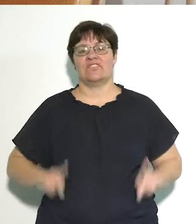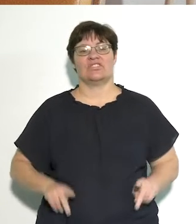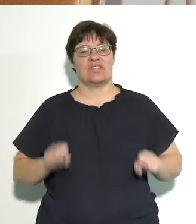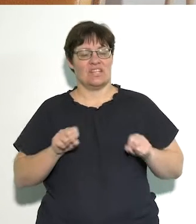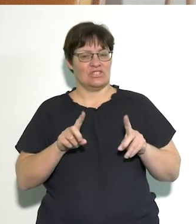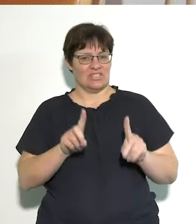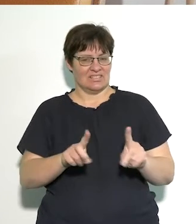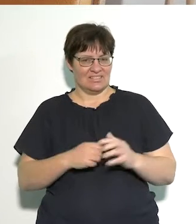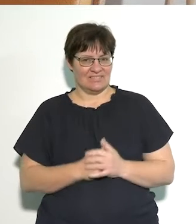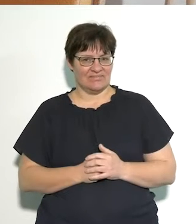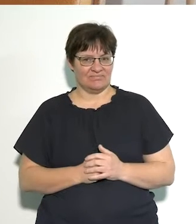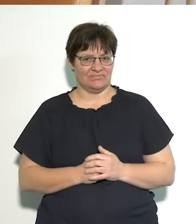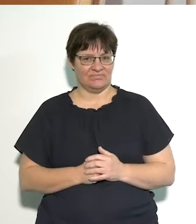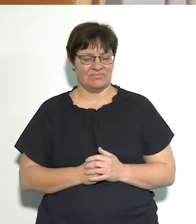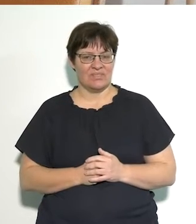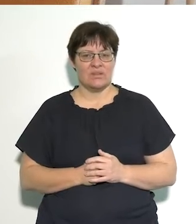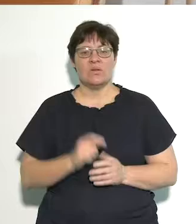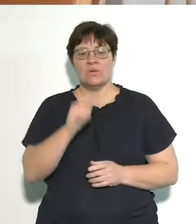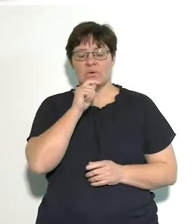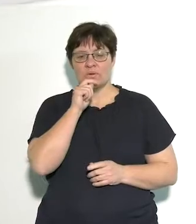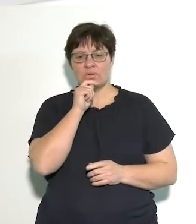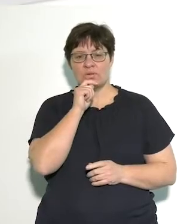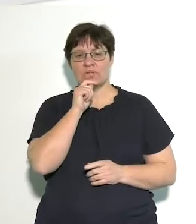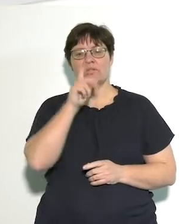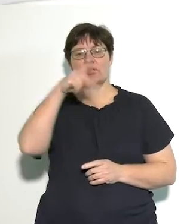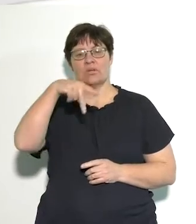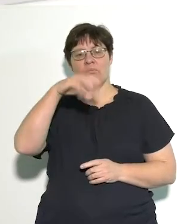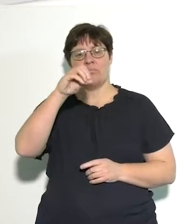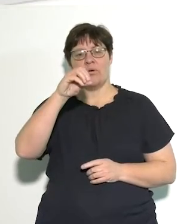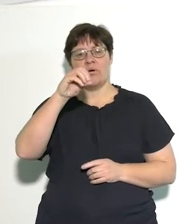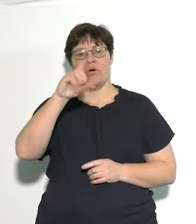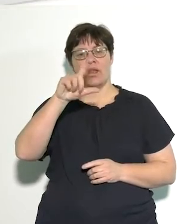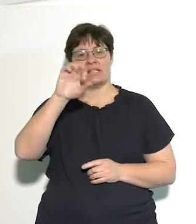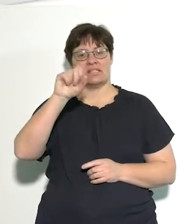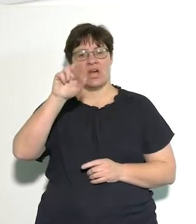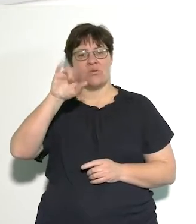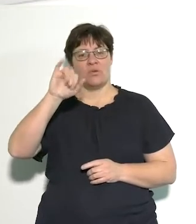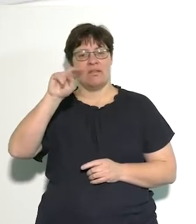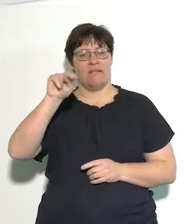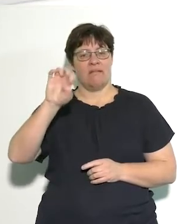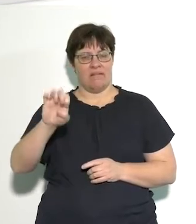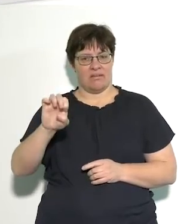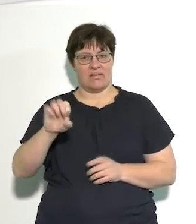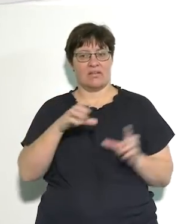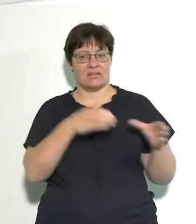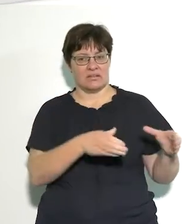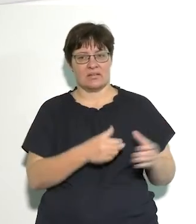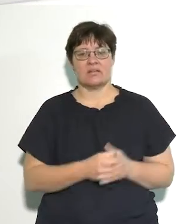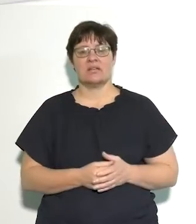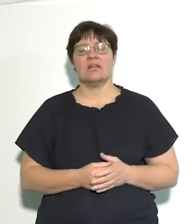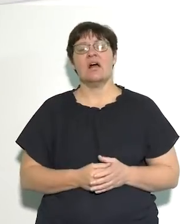education. I'm using a polystyrene tray to make a template. I'm using light